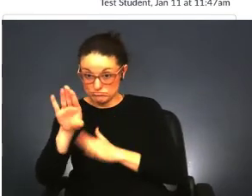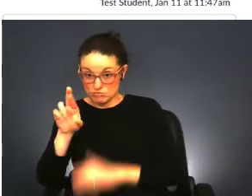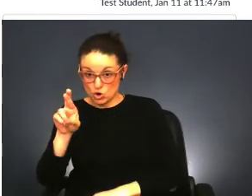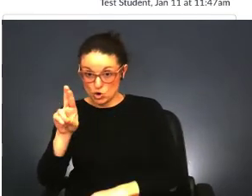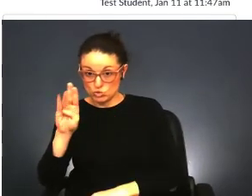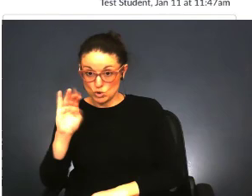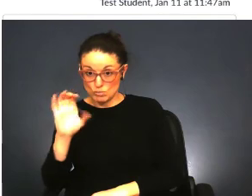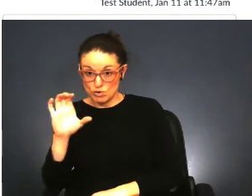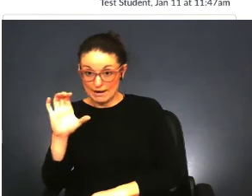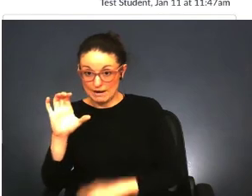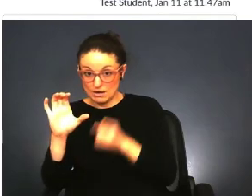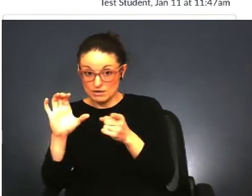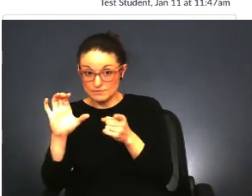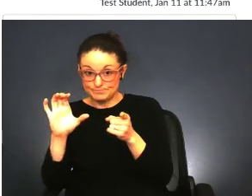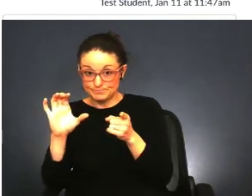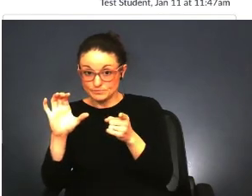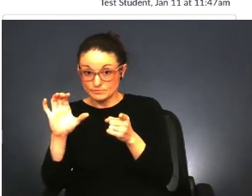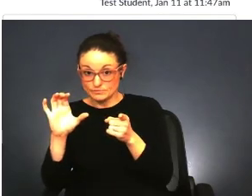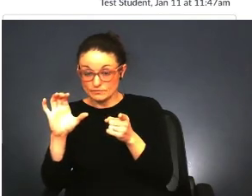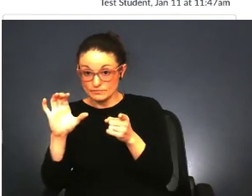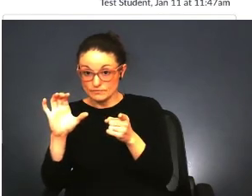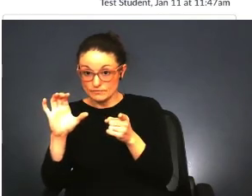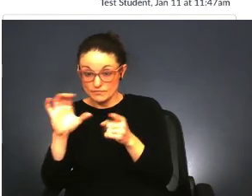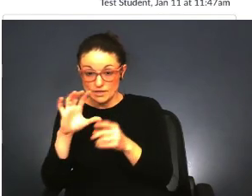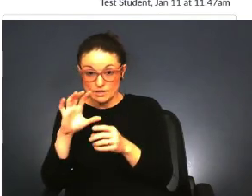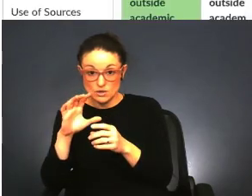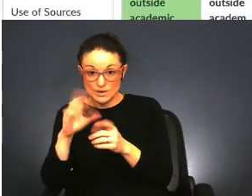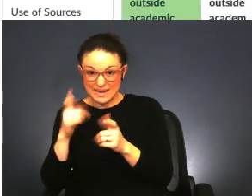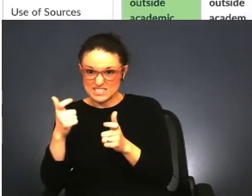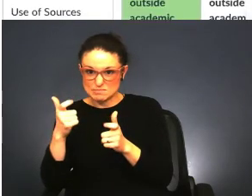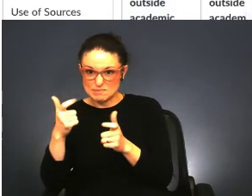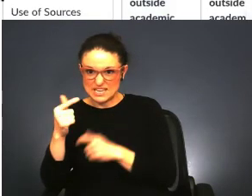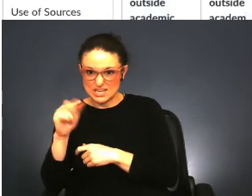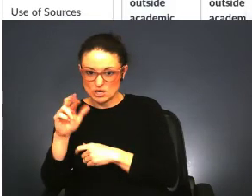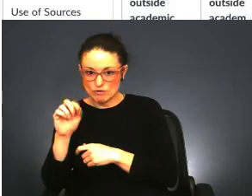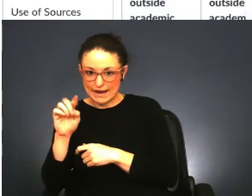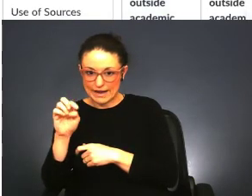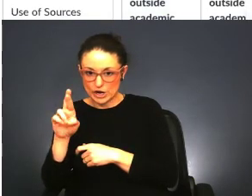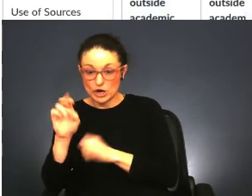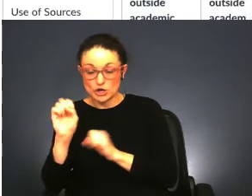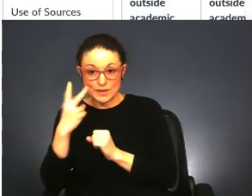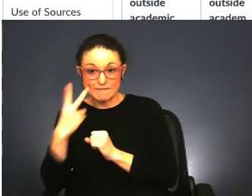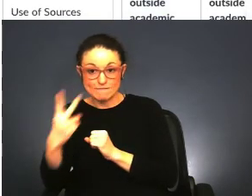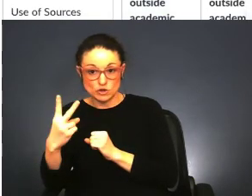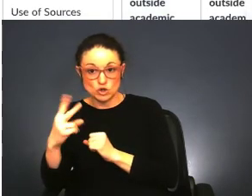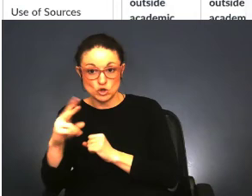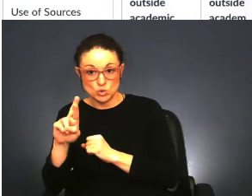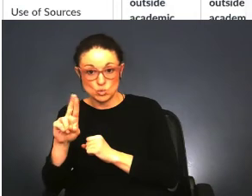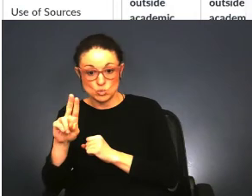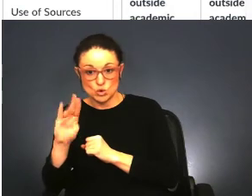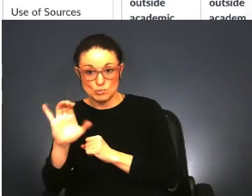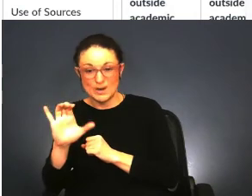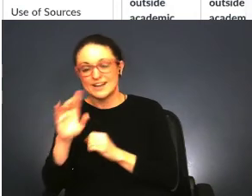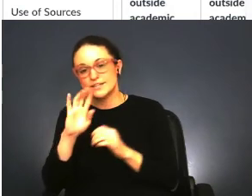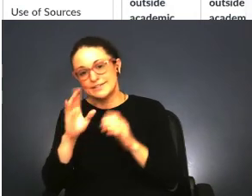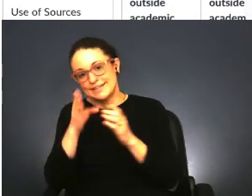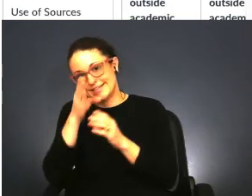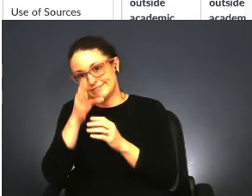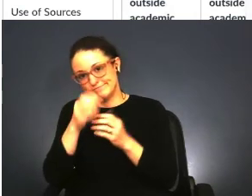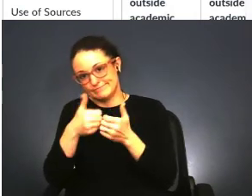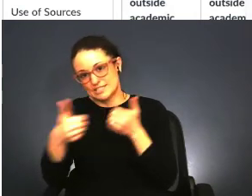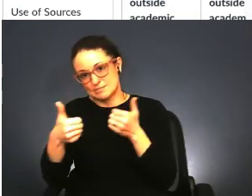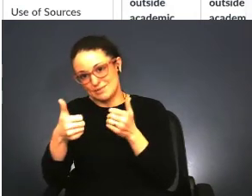is within SpeedGrader, is to go to View Rubric. Now it splits this window, can be a little